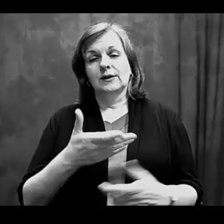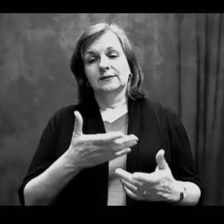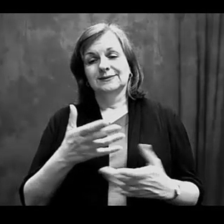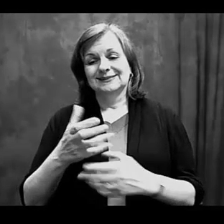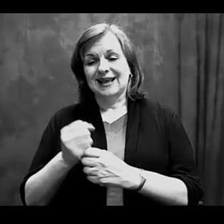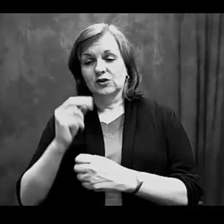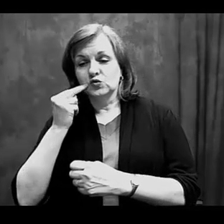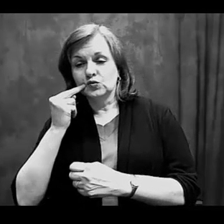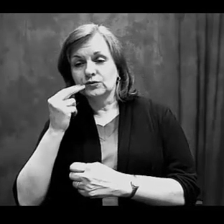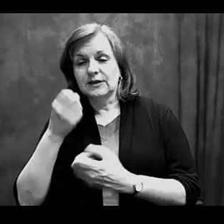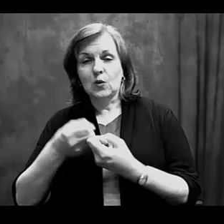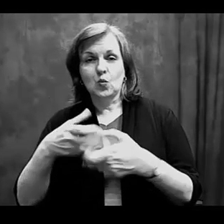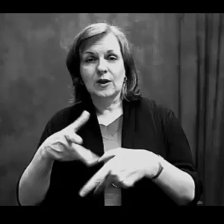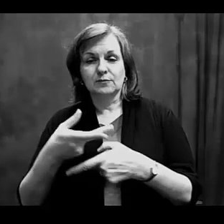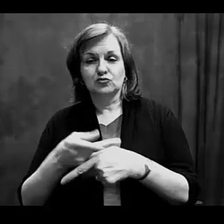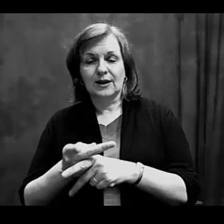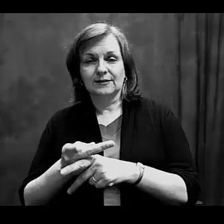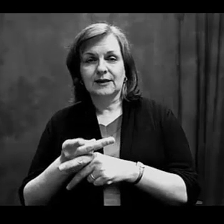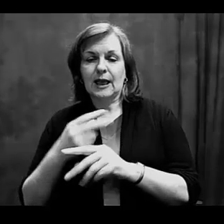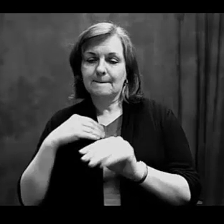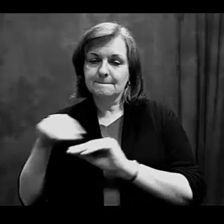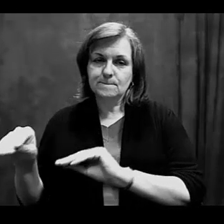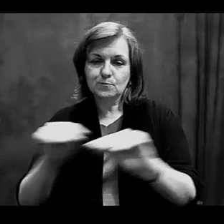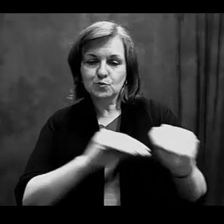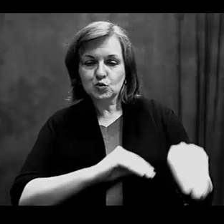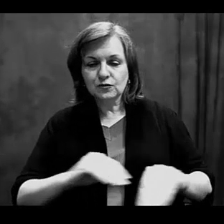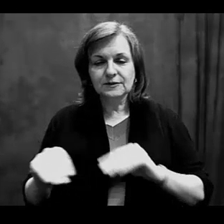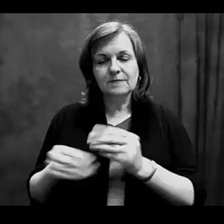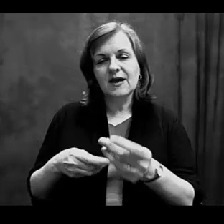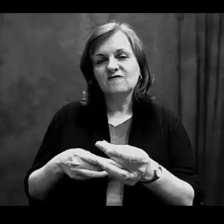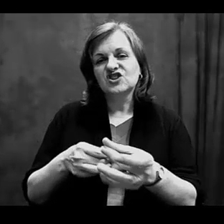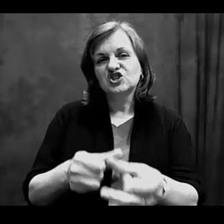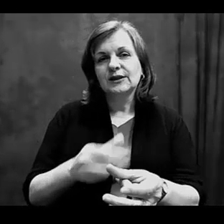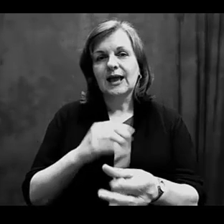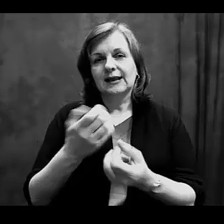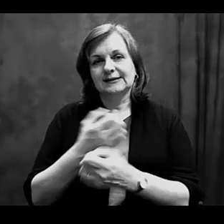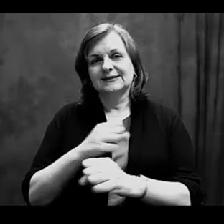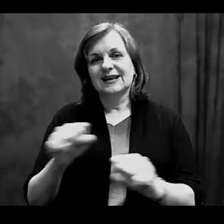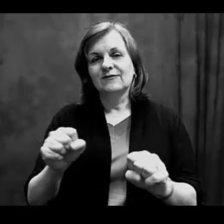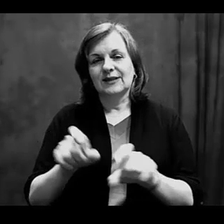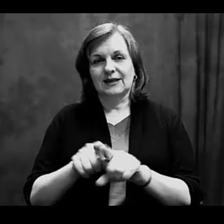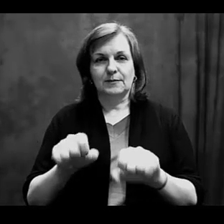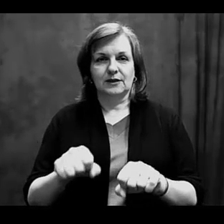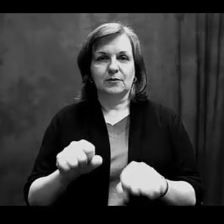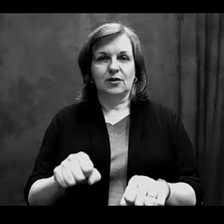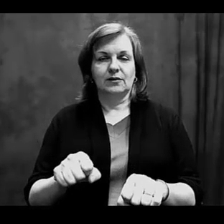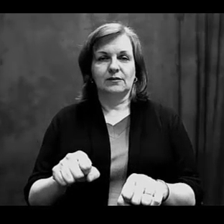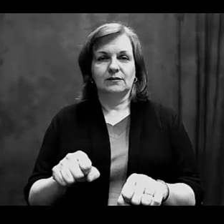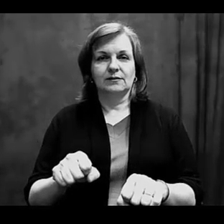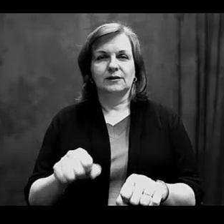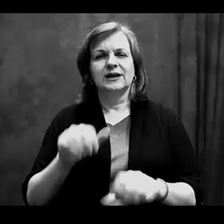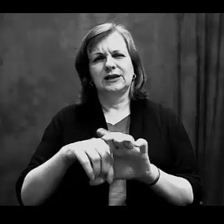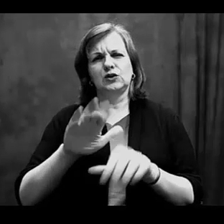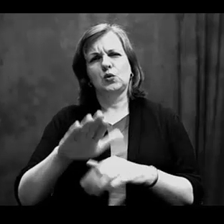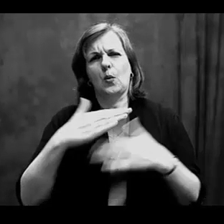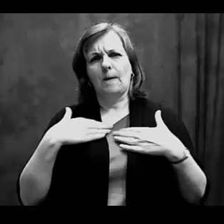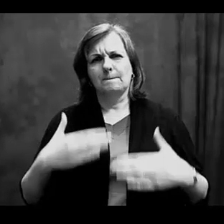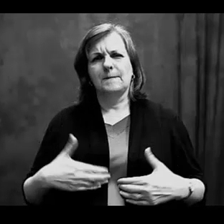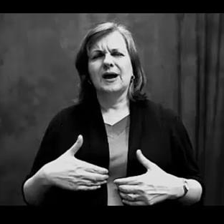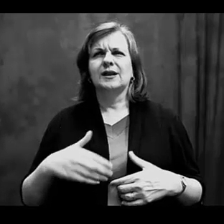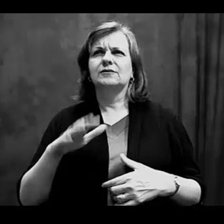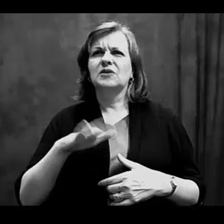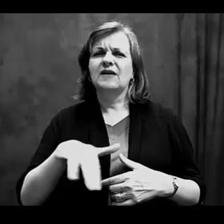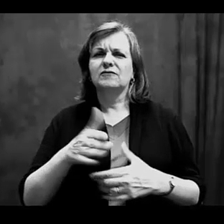looks at moving these nutrients and these waste products as efficiently and as safely